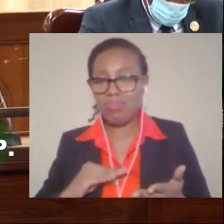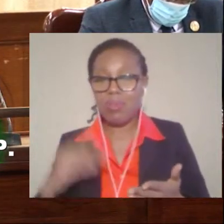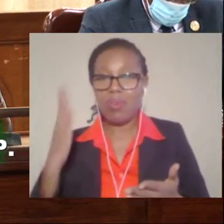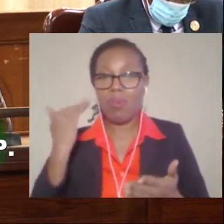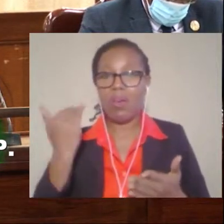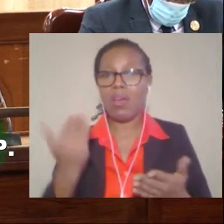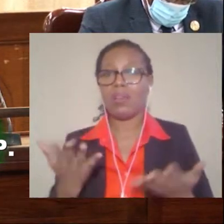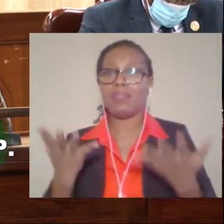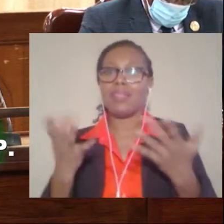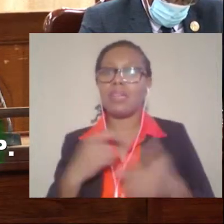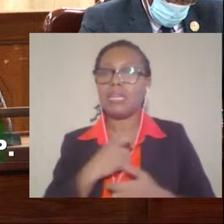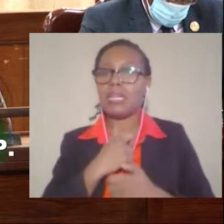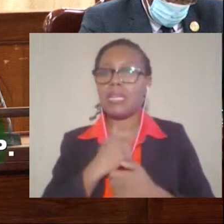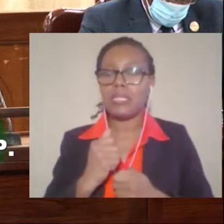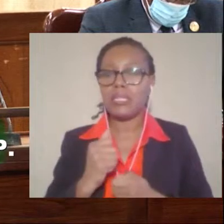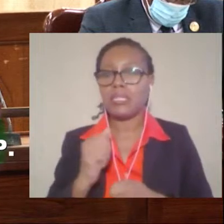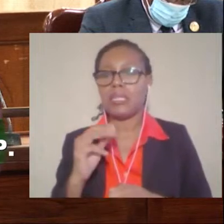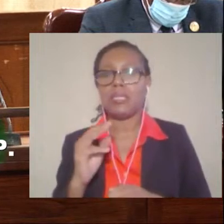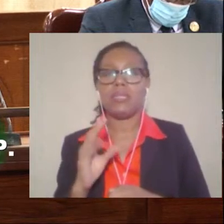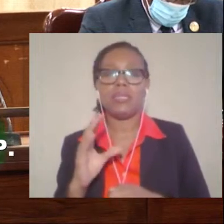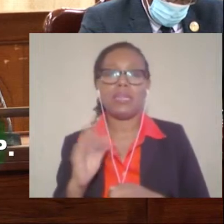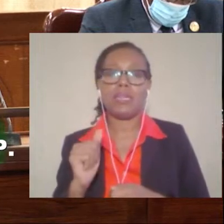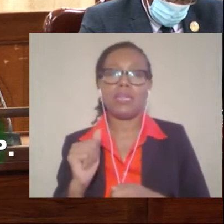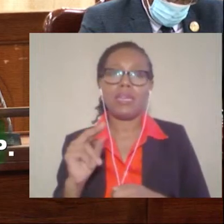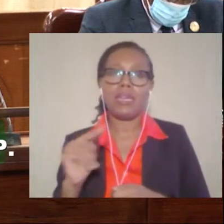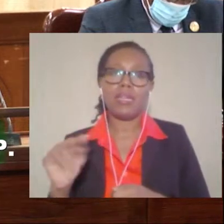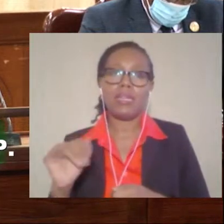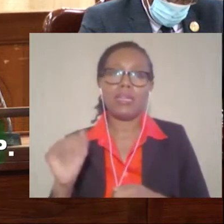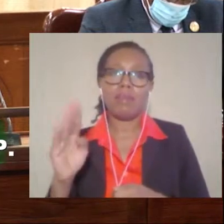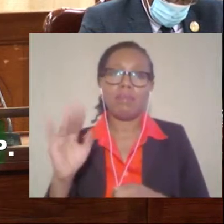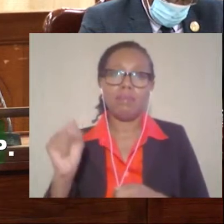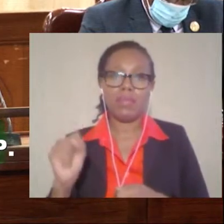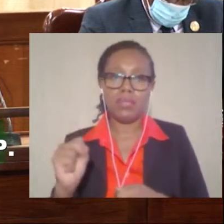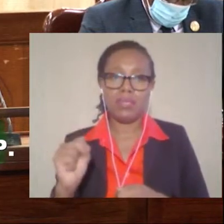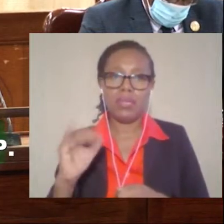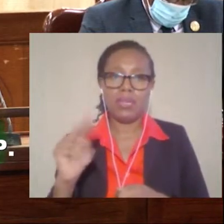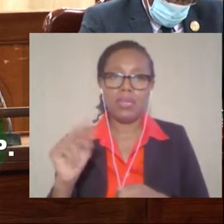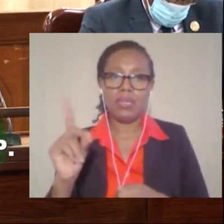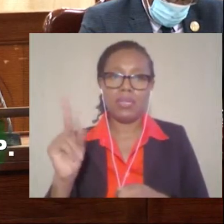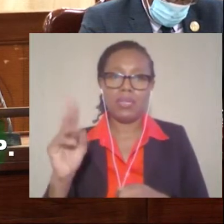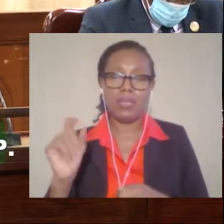Barbados, with certain aspects of it becoming legitimate activity.